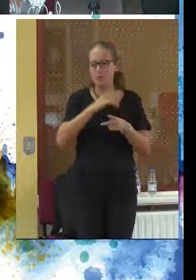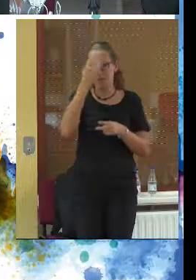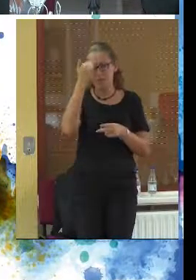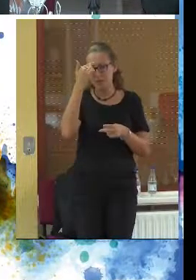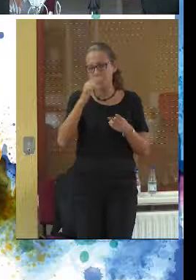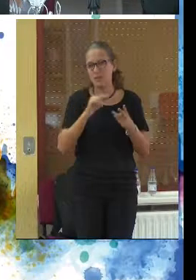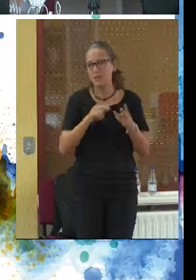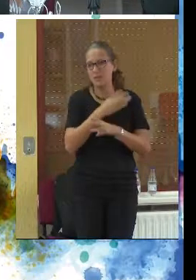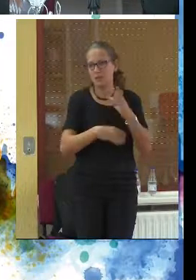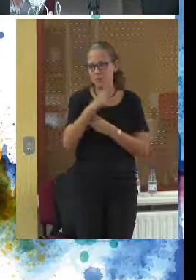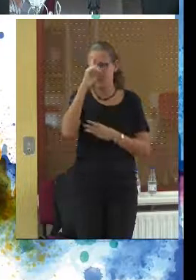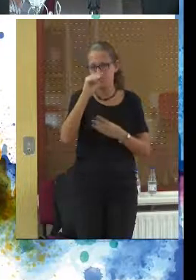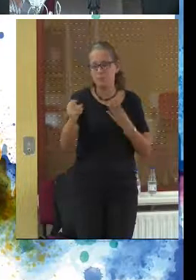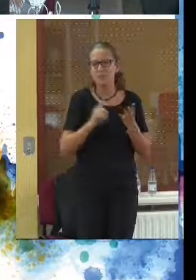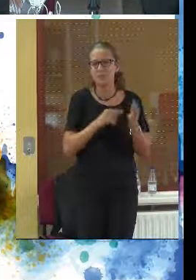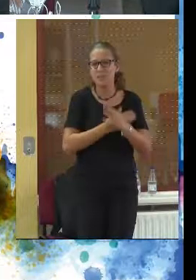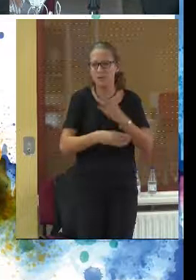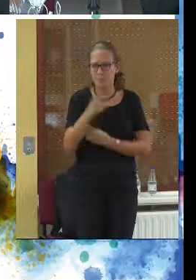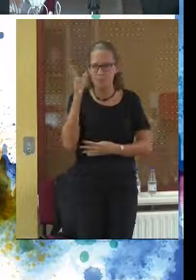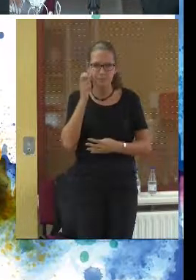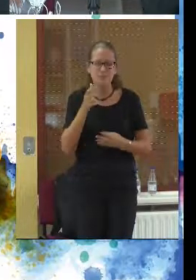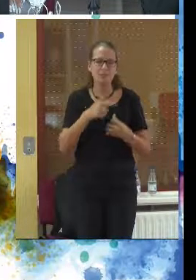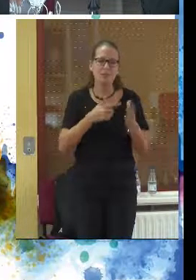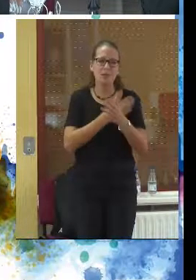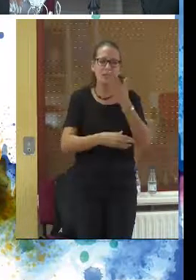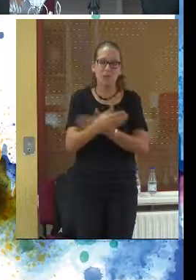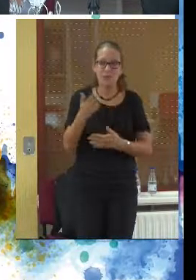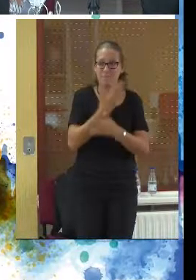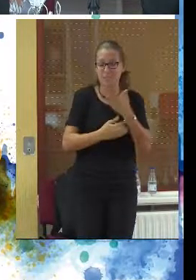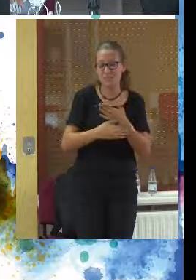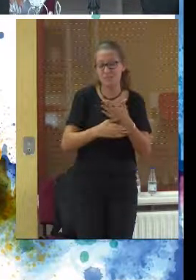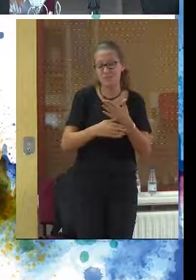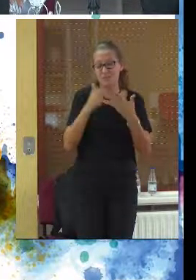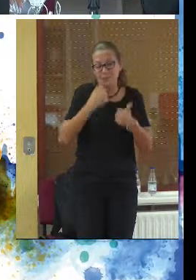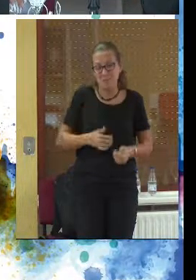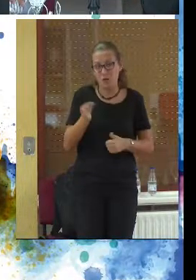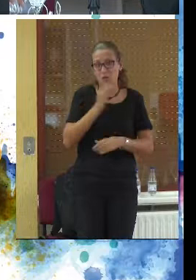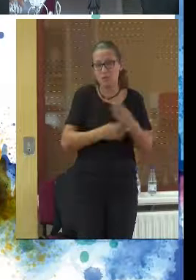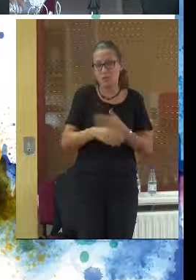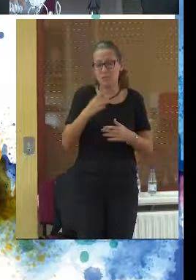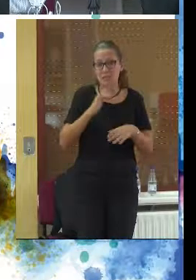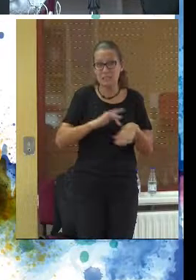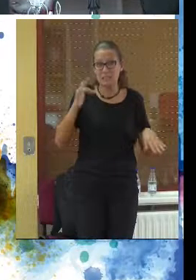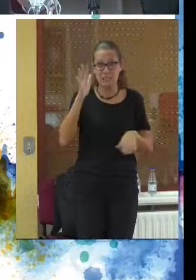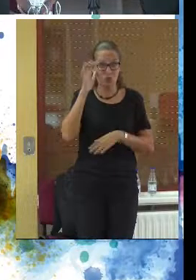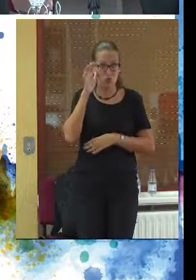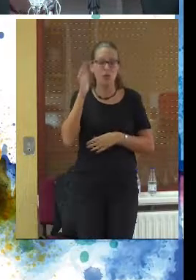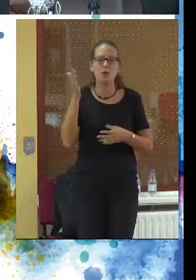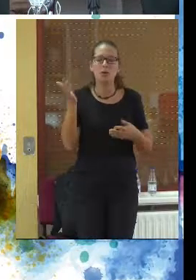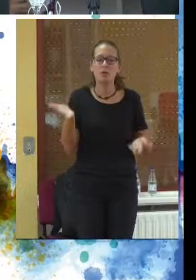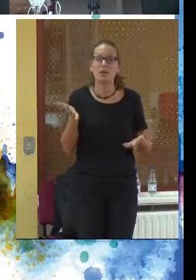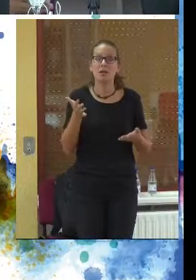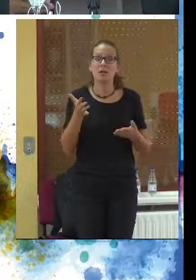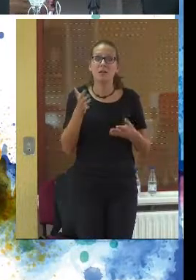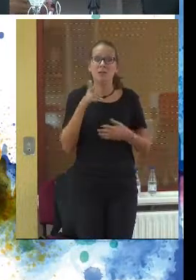people with brain palsy, with intellectual disabilities, hearing loss,